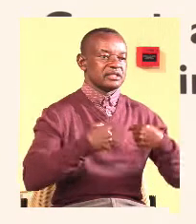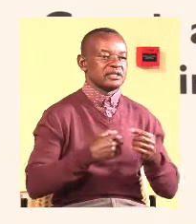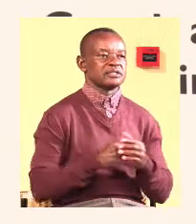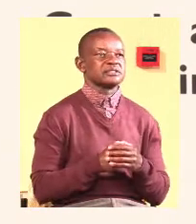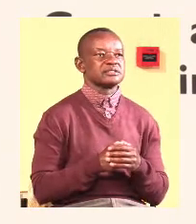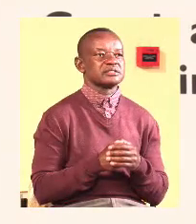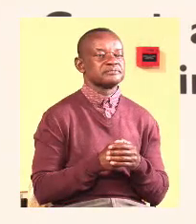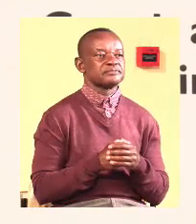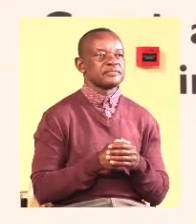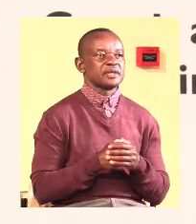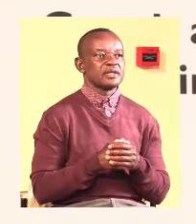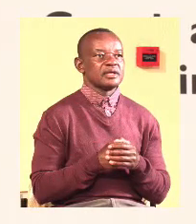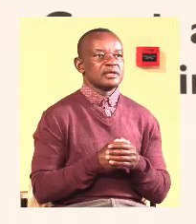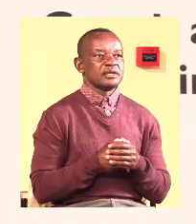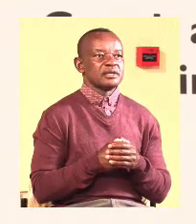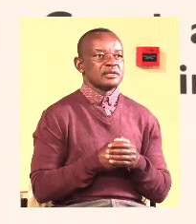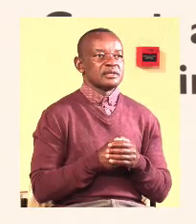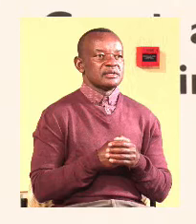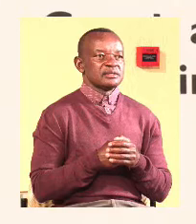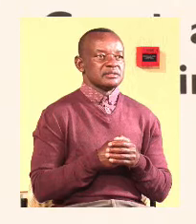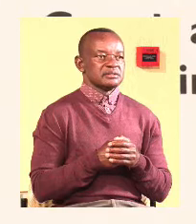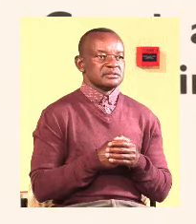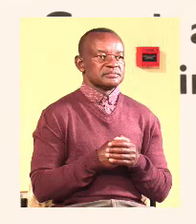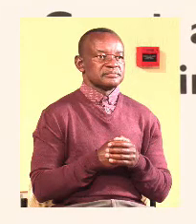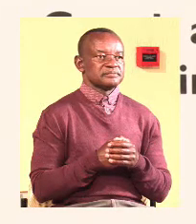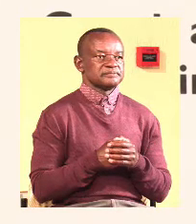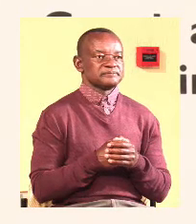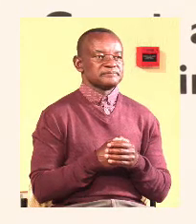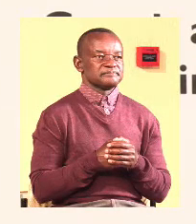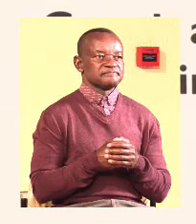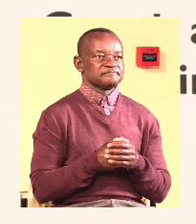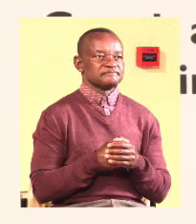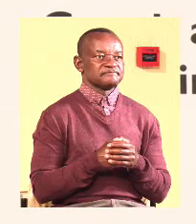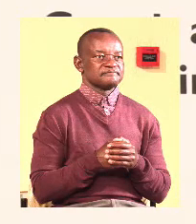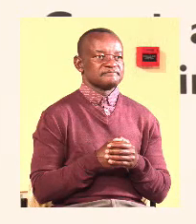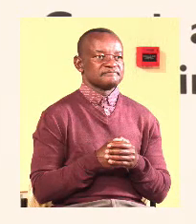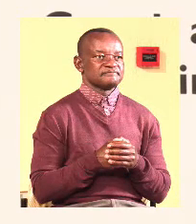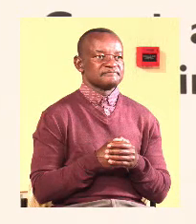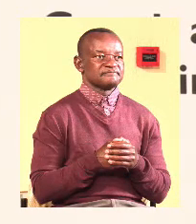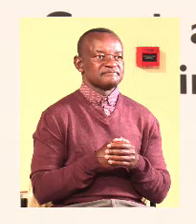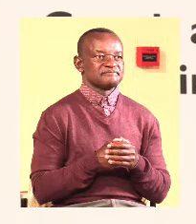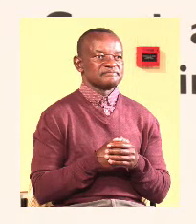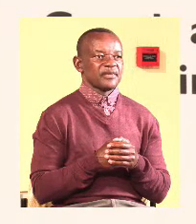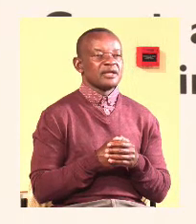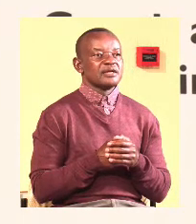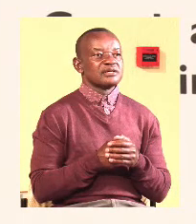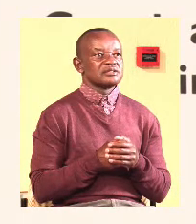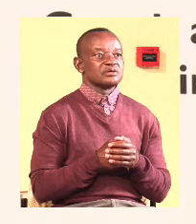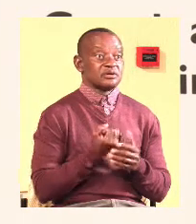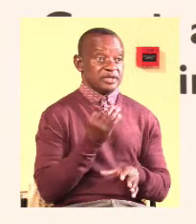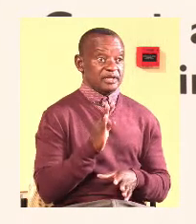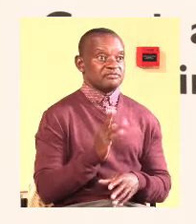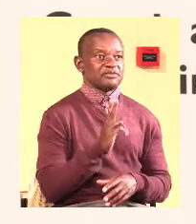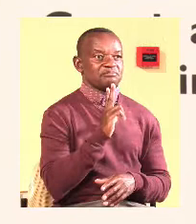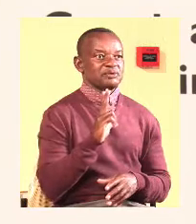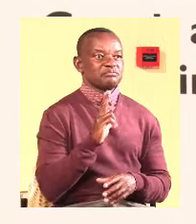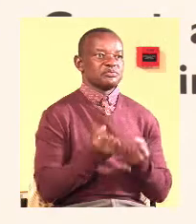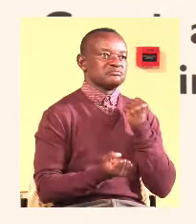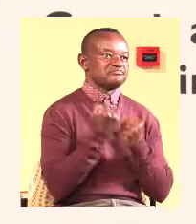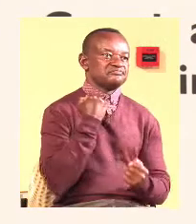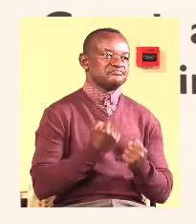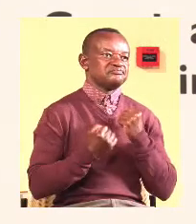rather accepted if such persons do not exceed 3 persons per grouping. Yes, I must really